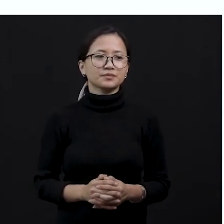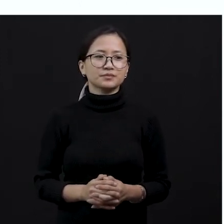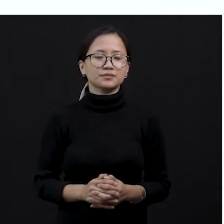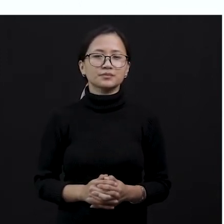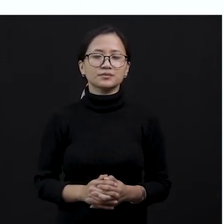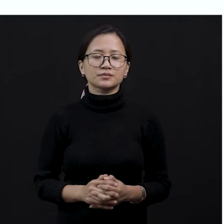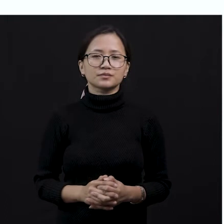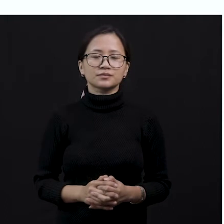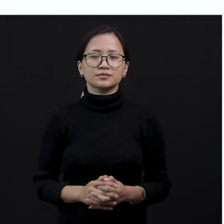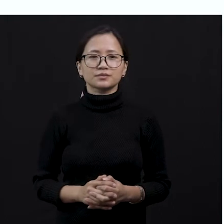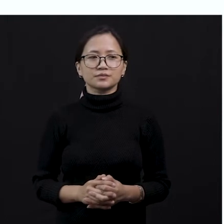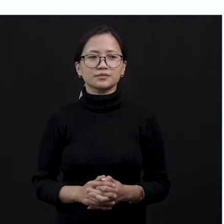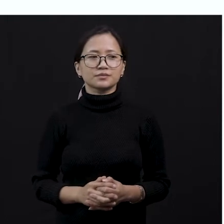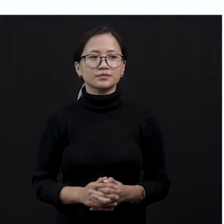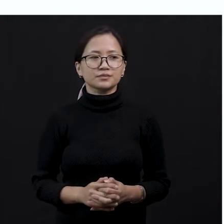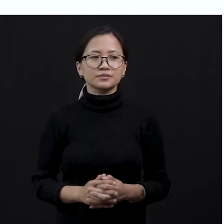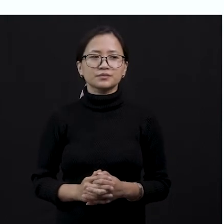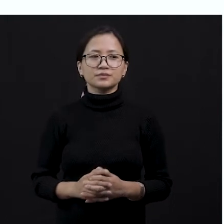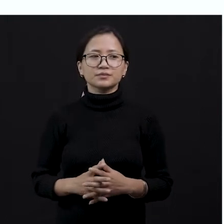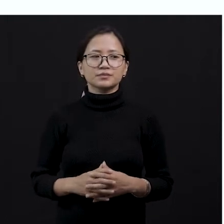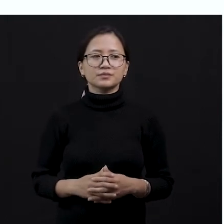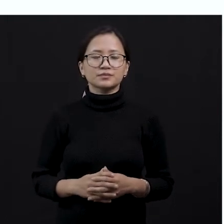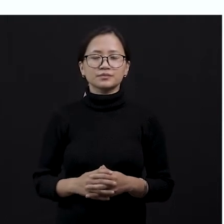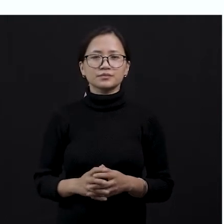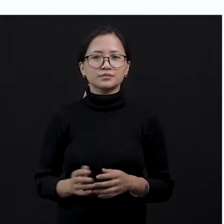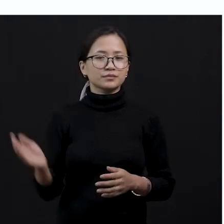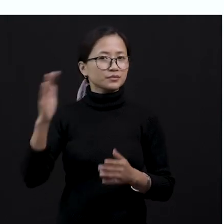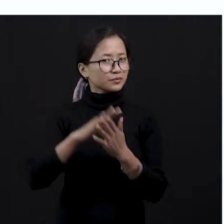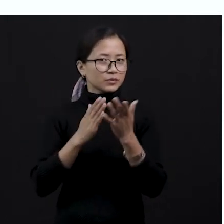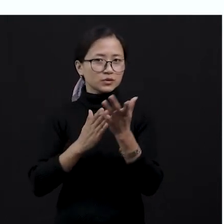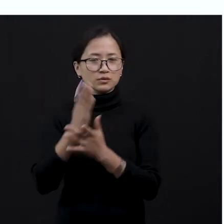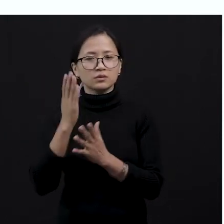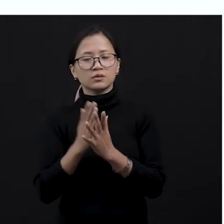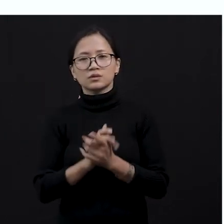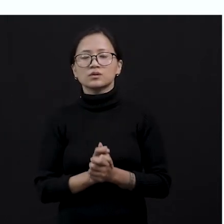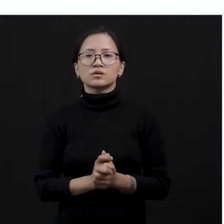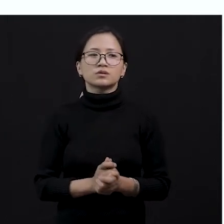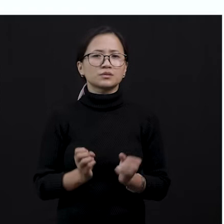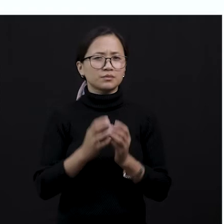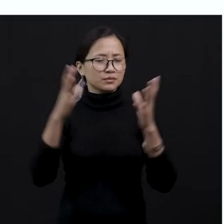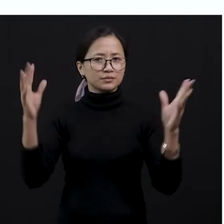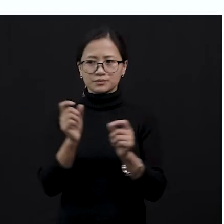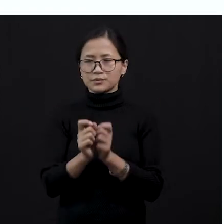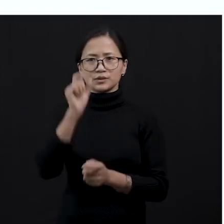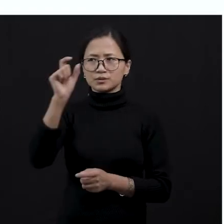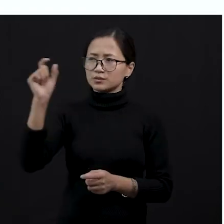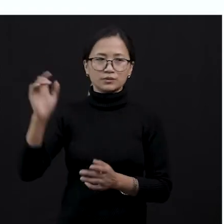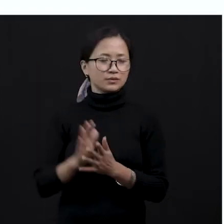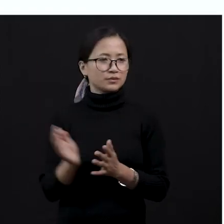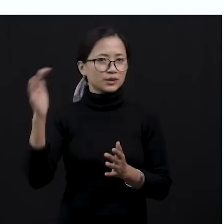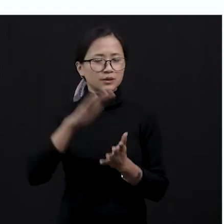so this is why he admires the rainbow. Now we have come across many words in the poem. Okay,